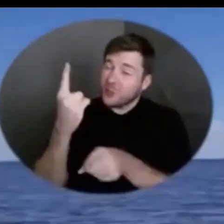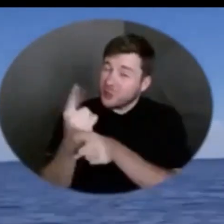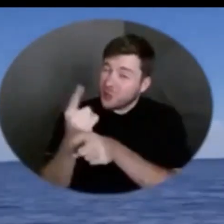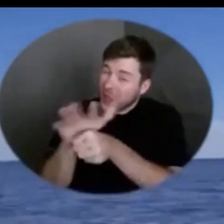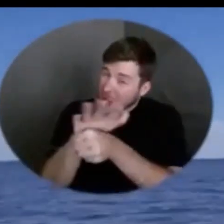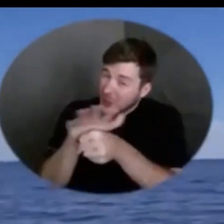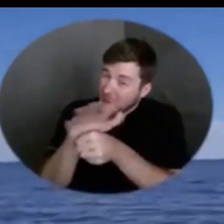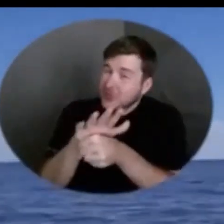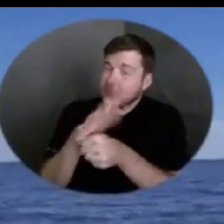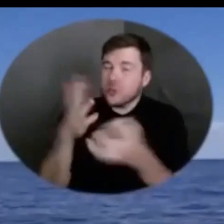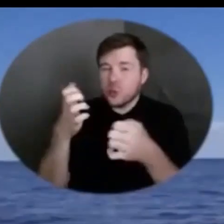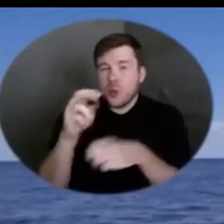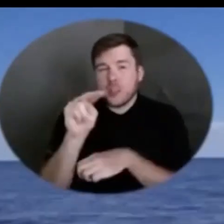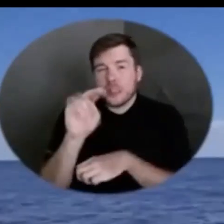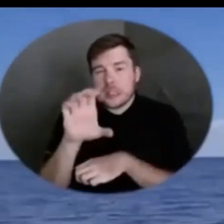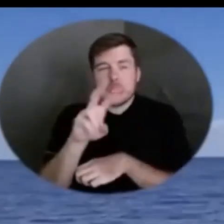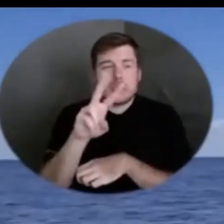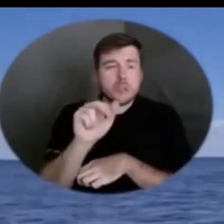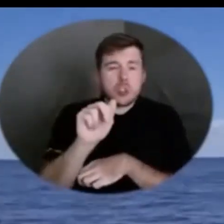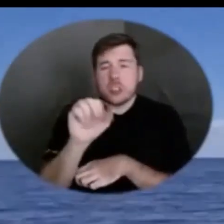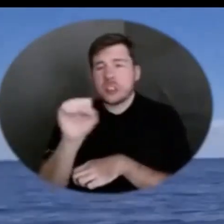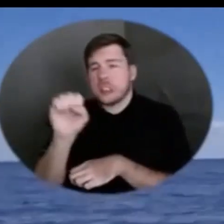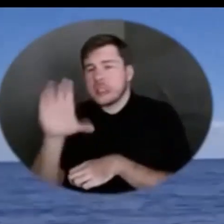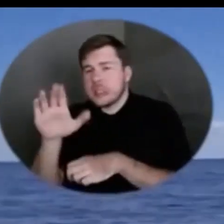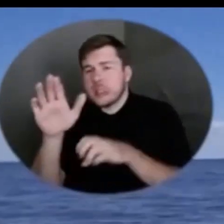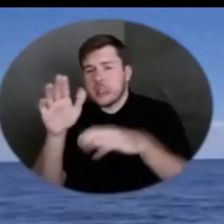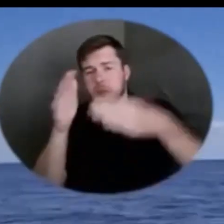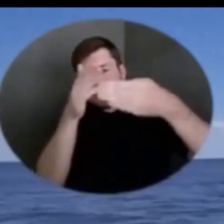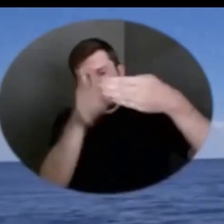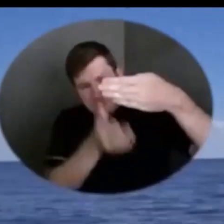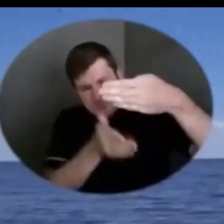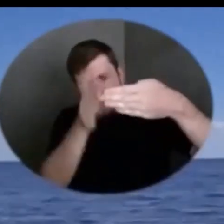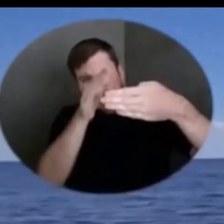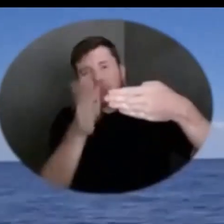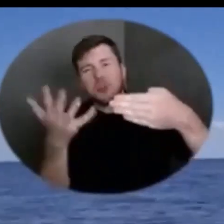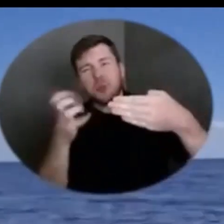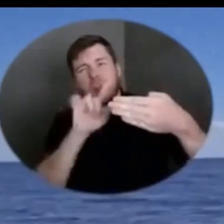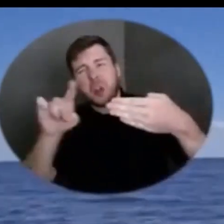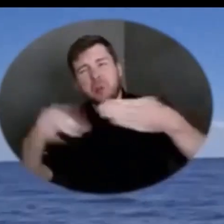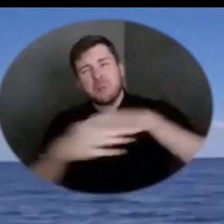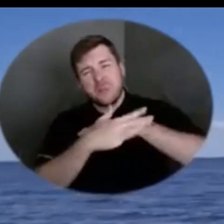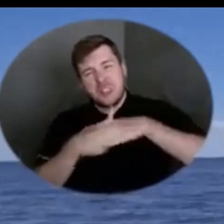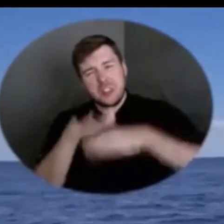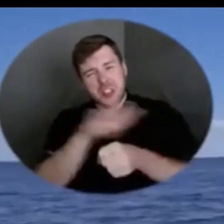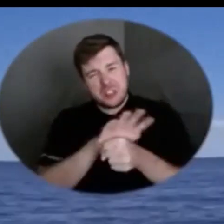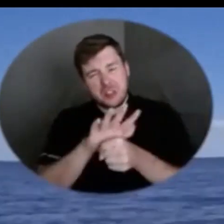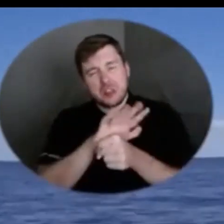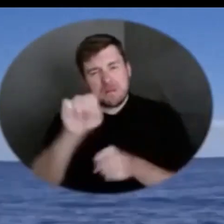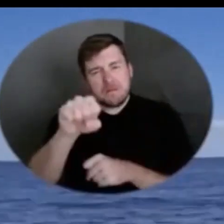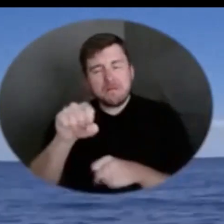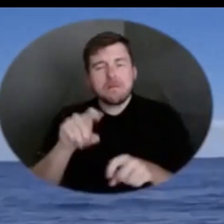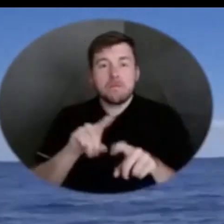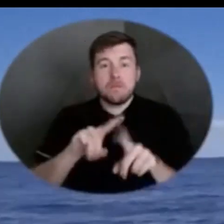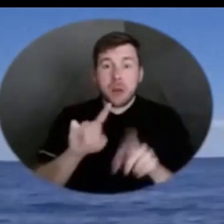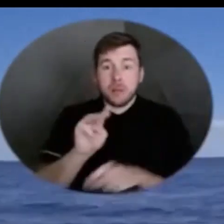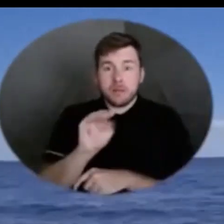coastal region, on the South Carolina, North Carolina, Virginia coast to do this. But they're there, especially if it's the right time of the year.